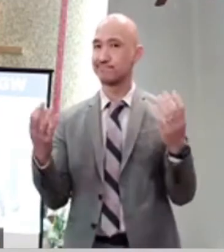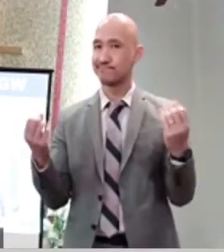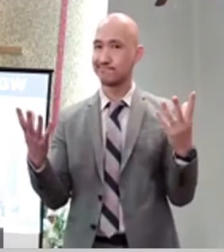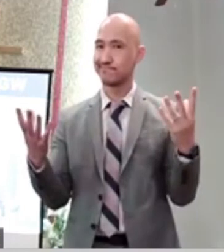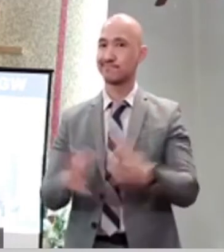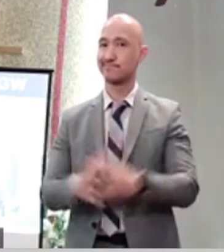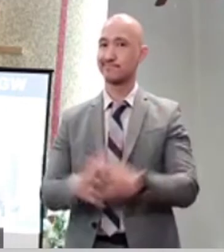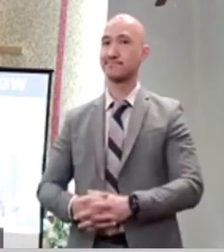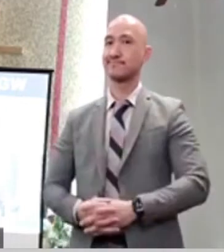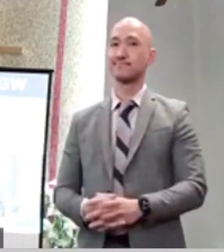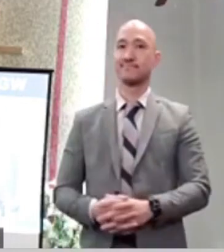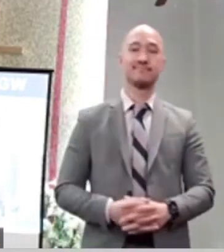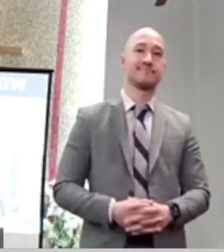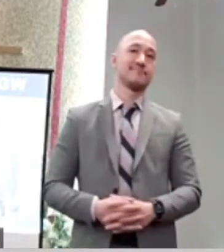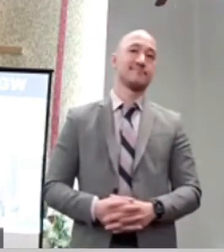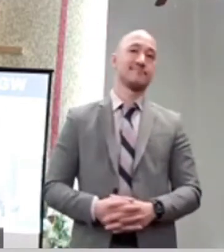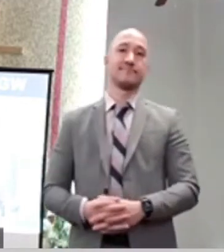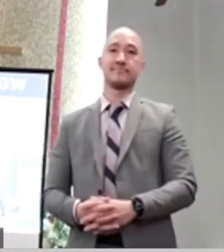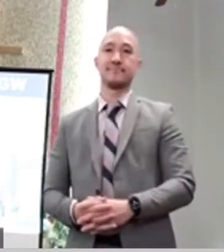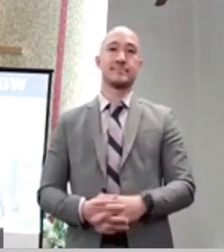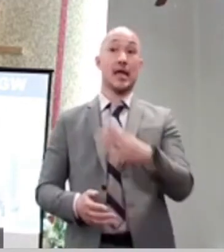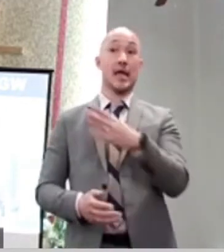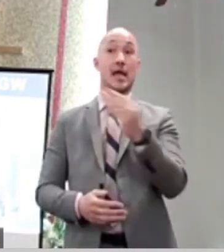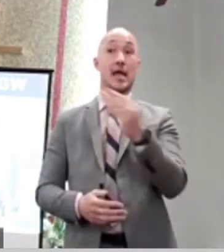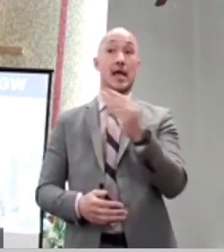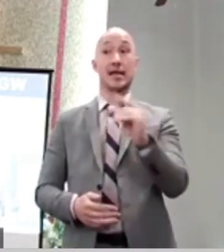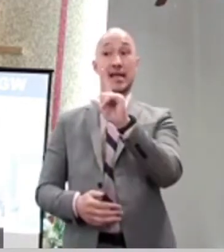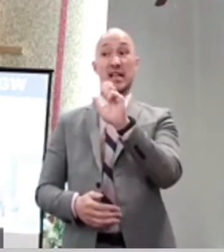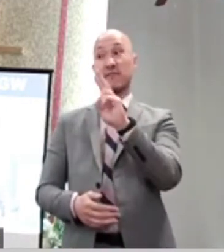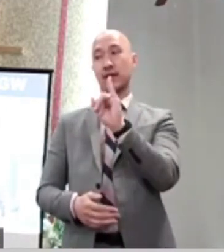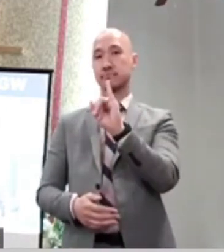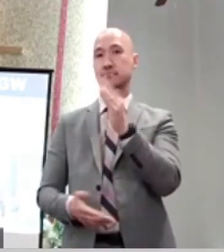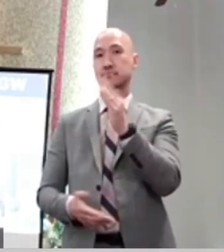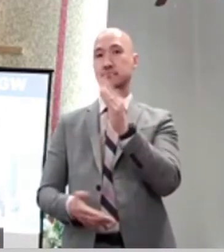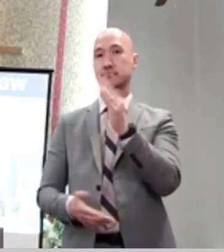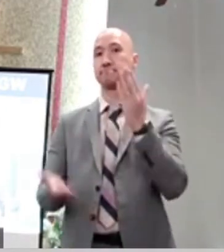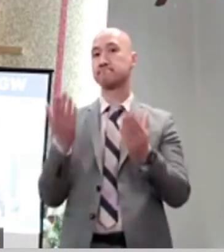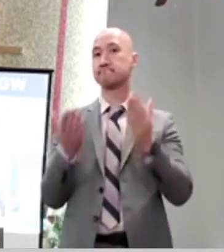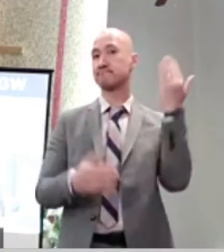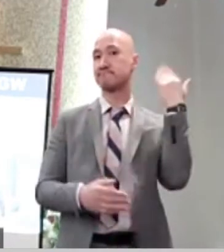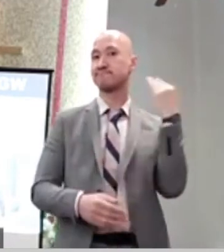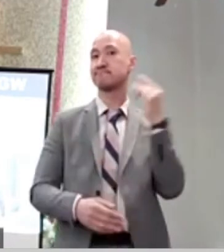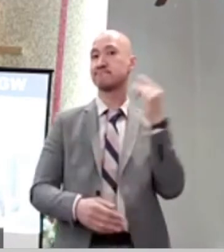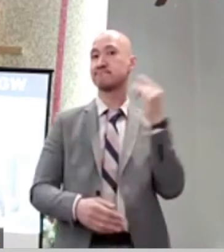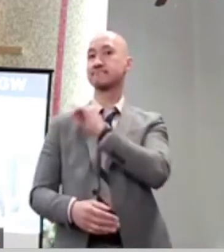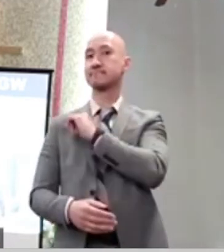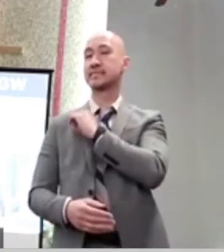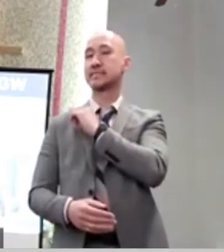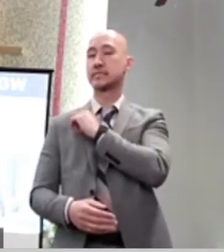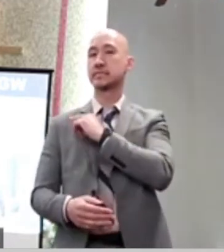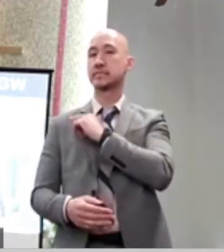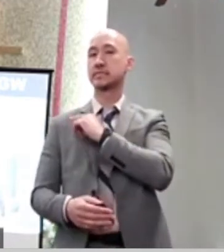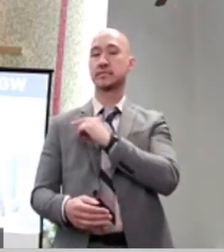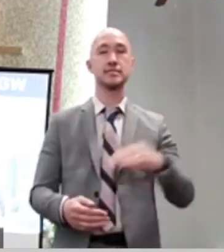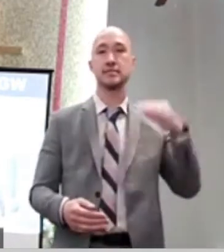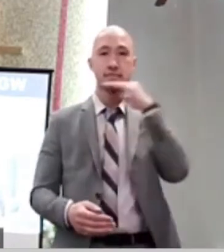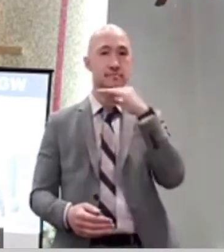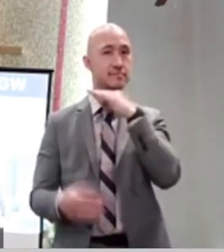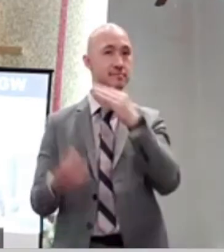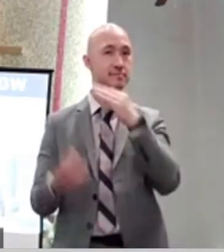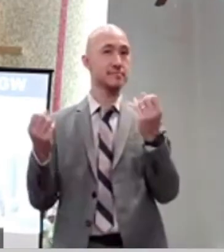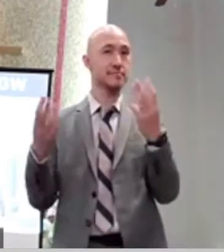Levi was this tax collector. So he probably didn't have other good relationships with his people, with his brethren, the